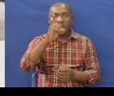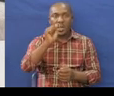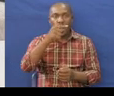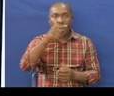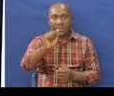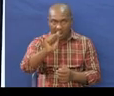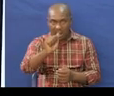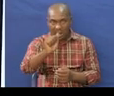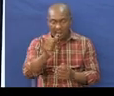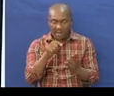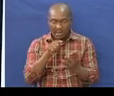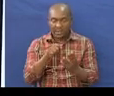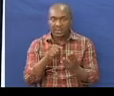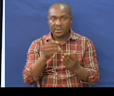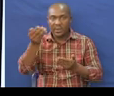from documentary,